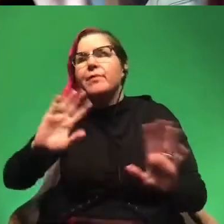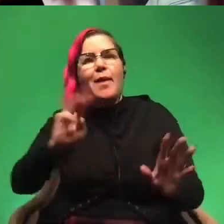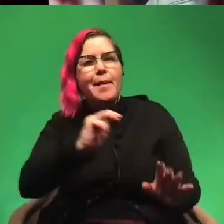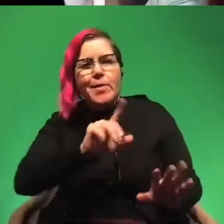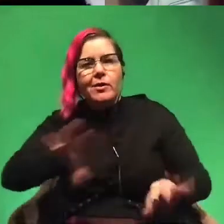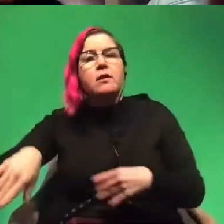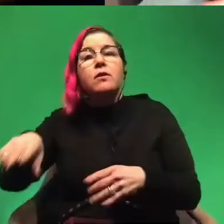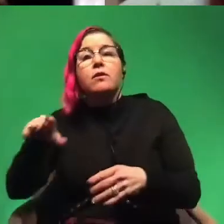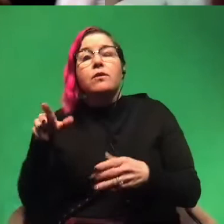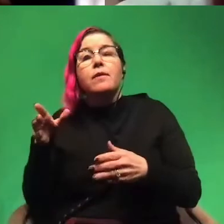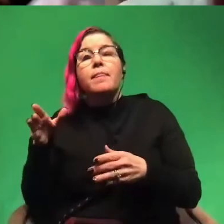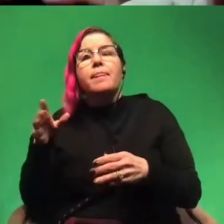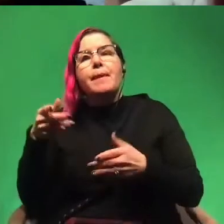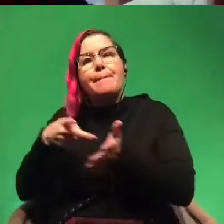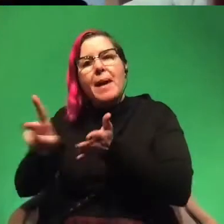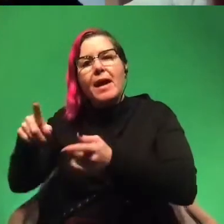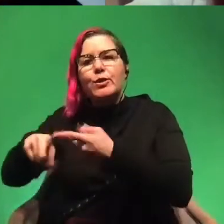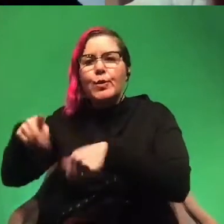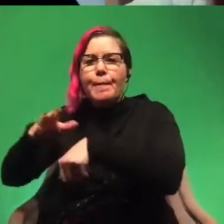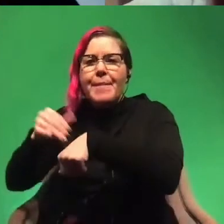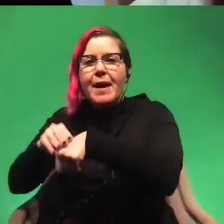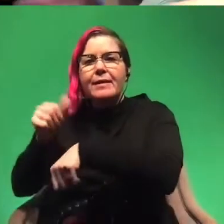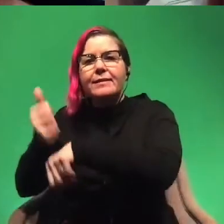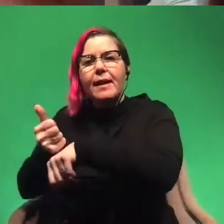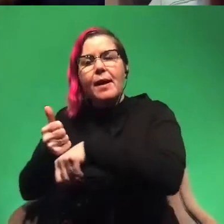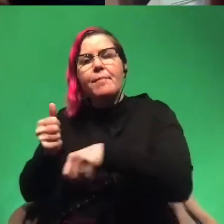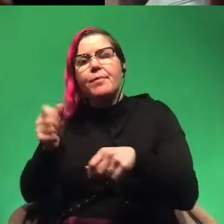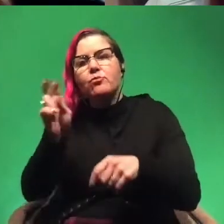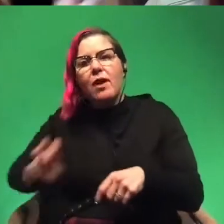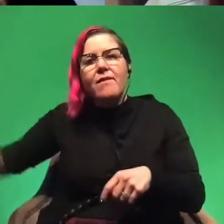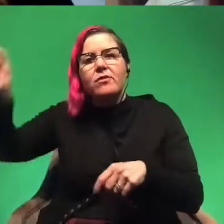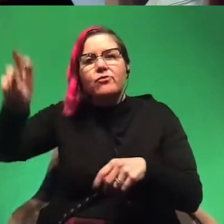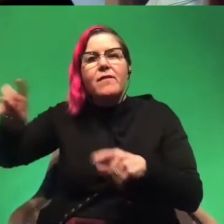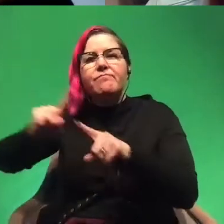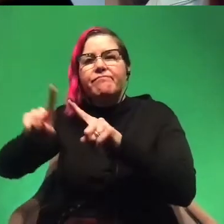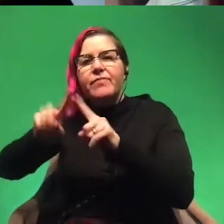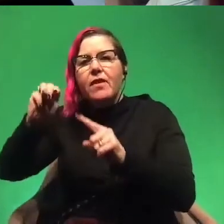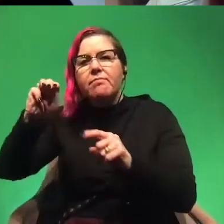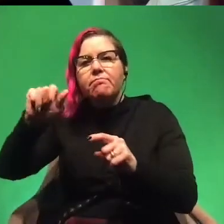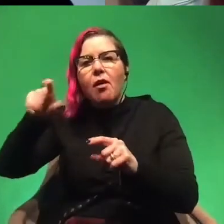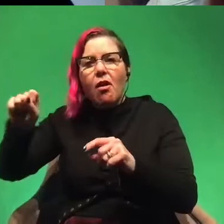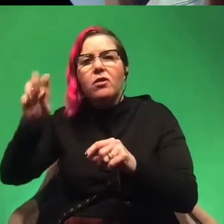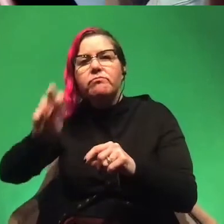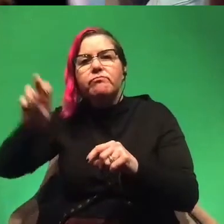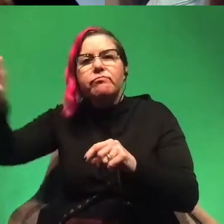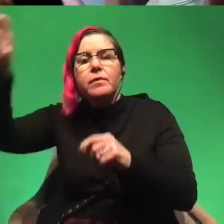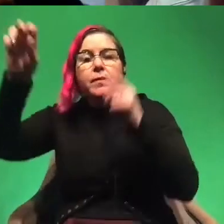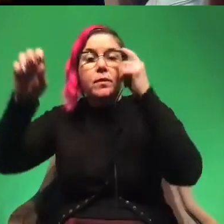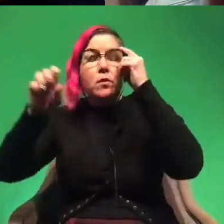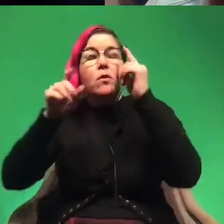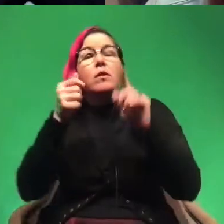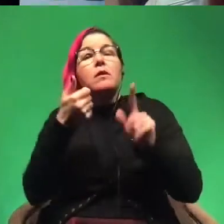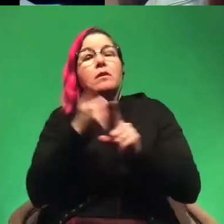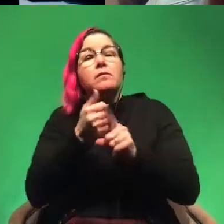malls, the pay to pet things that at malls, when like Joe Exotic was traveling around to different malls, or we see, you know, when he had on facility,